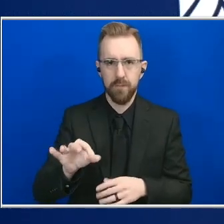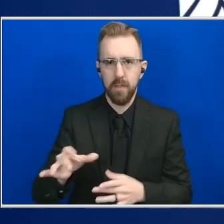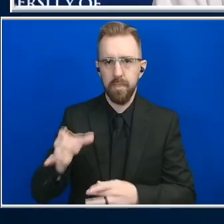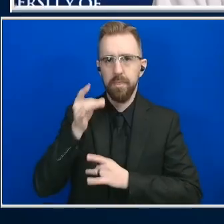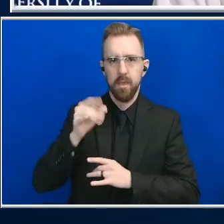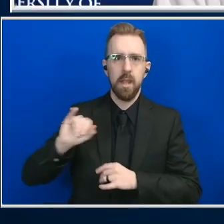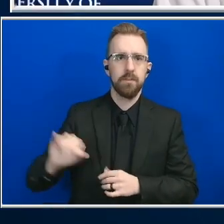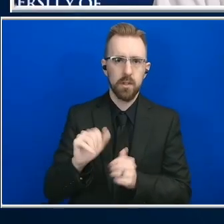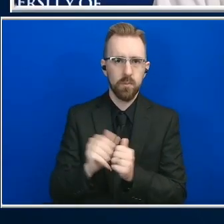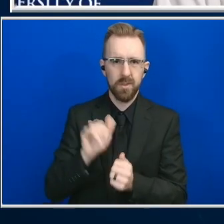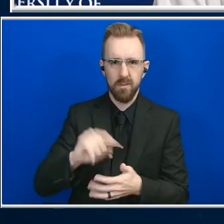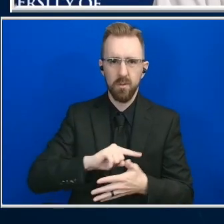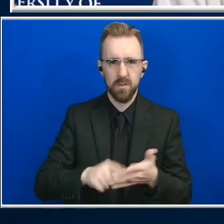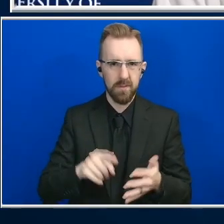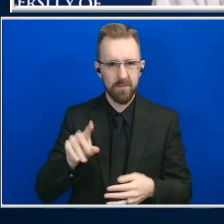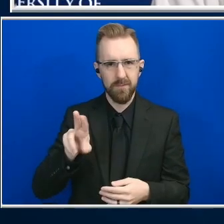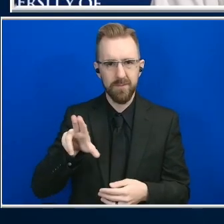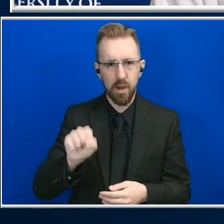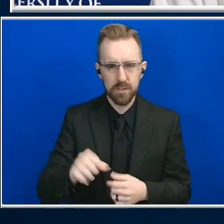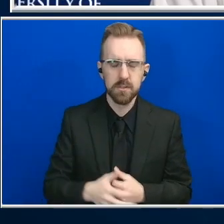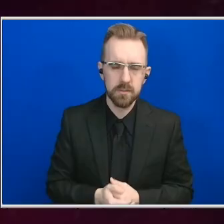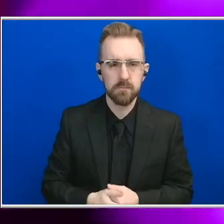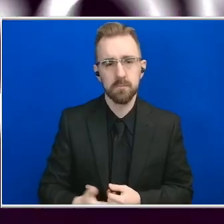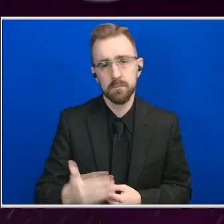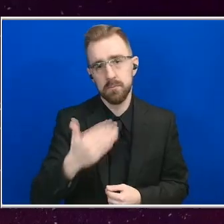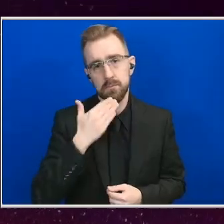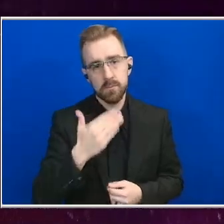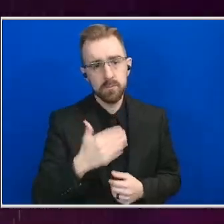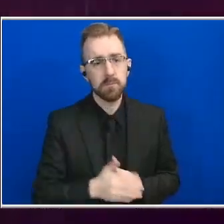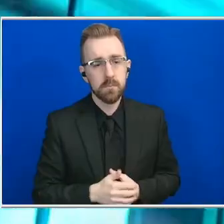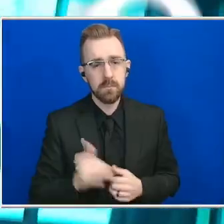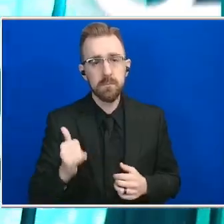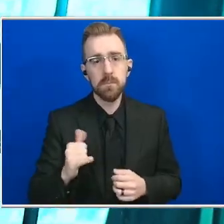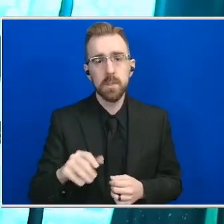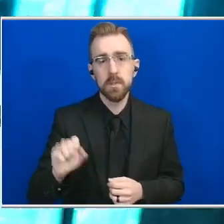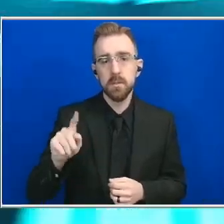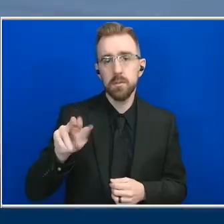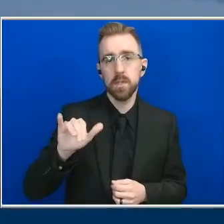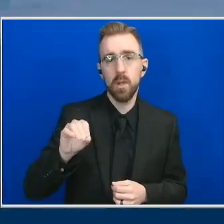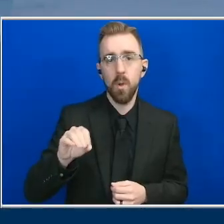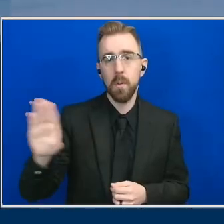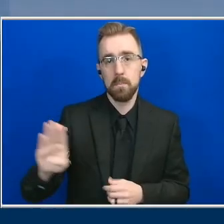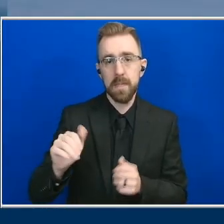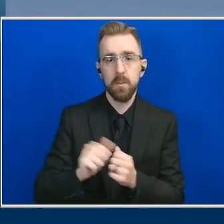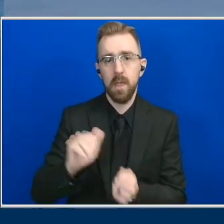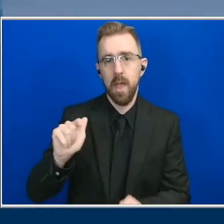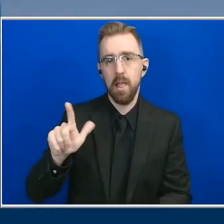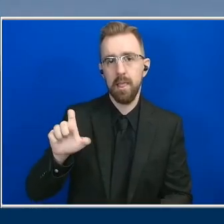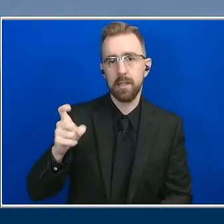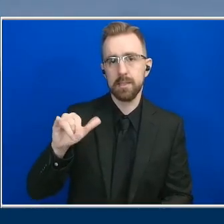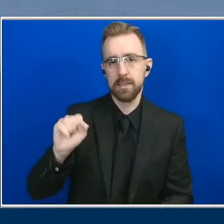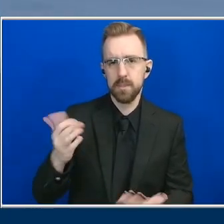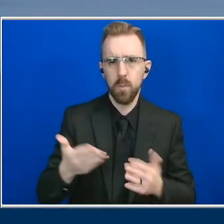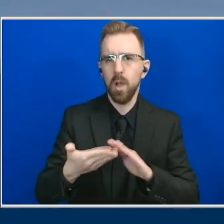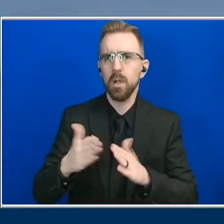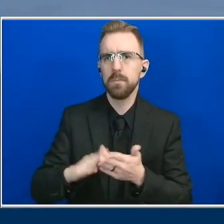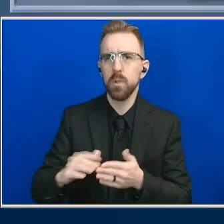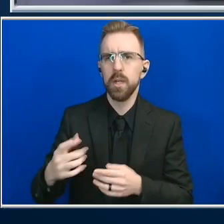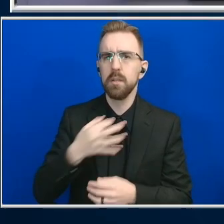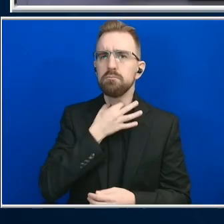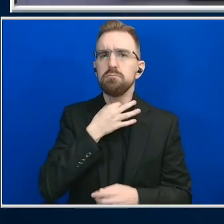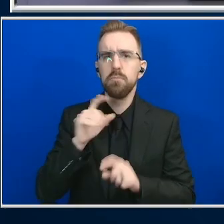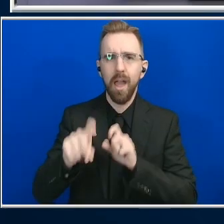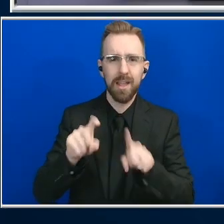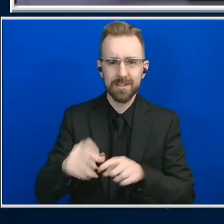viruses. All right, thanks you, sir. All right, let's head to Studio B with Alexis to see what our community is asking. Alexis, Merry